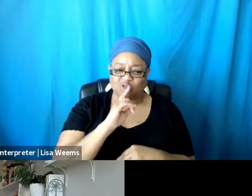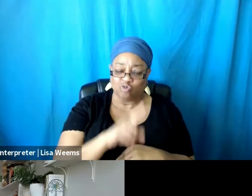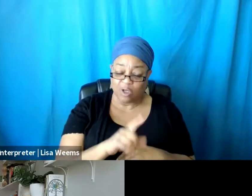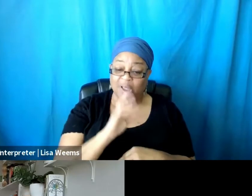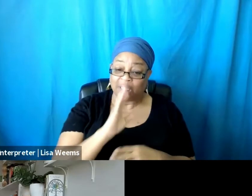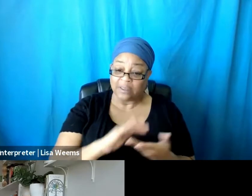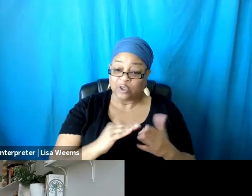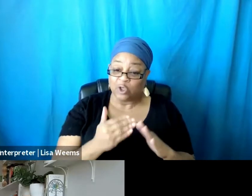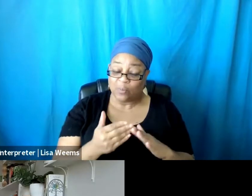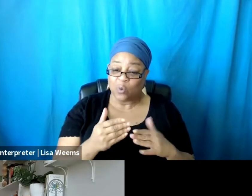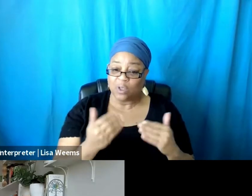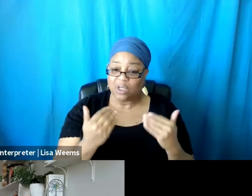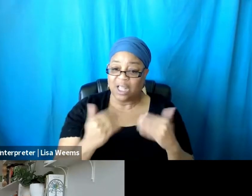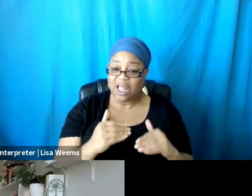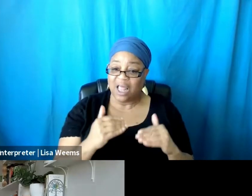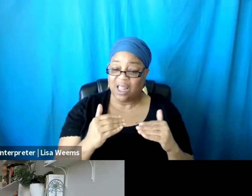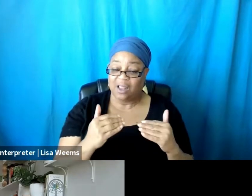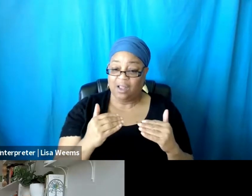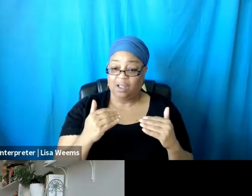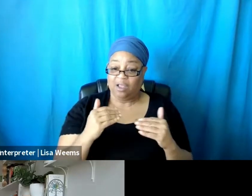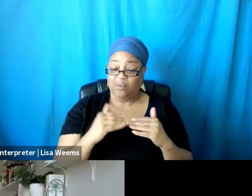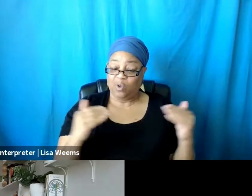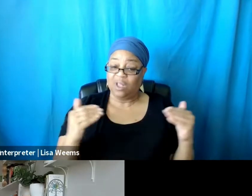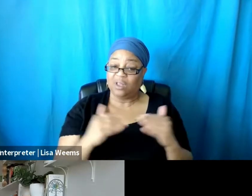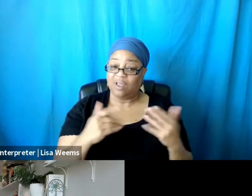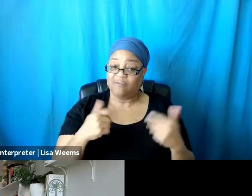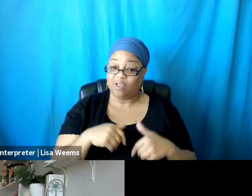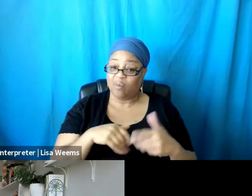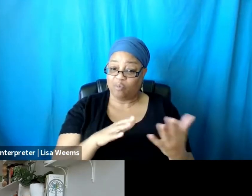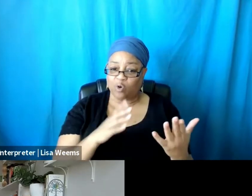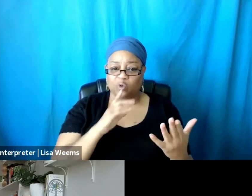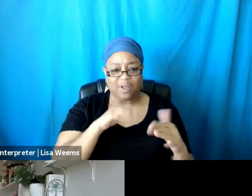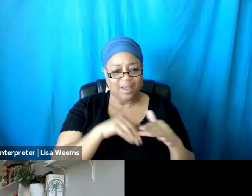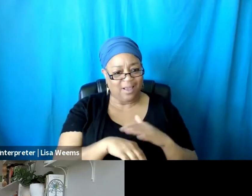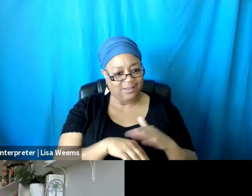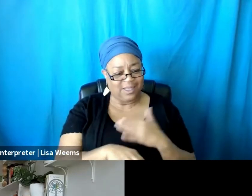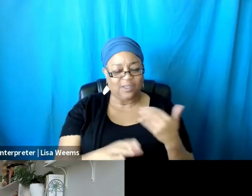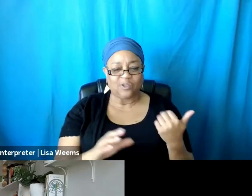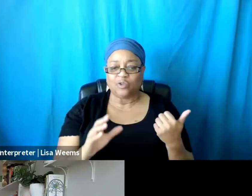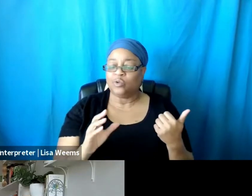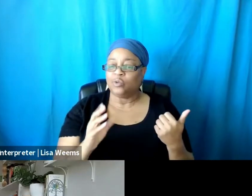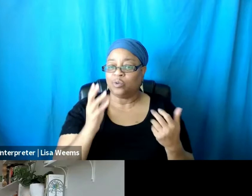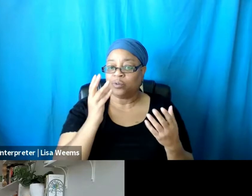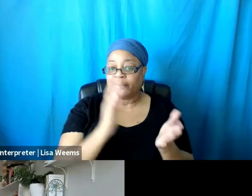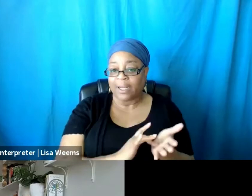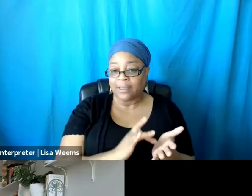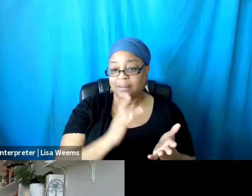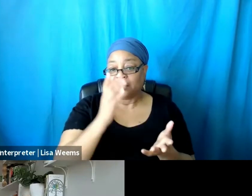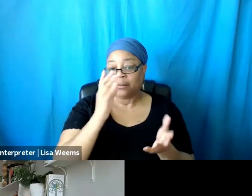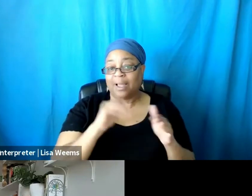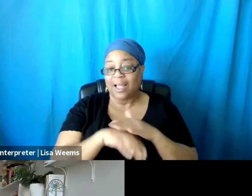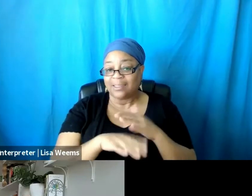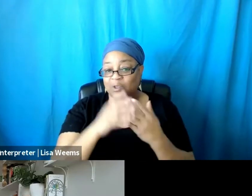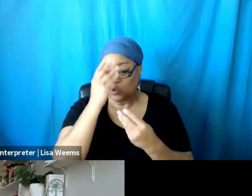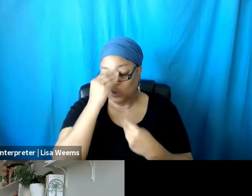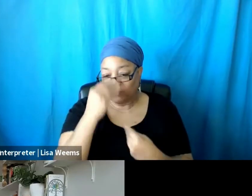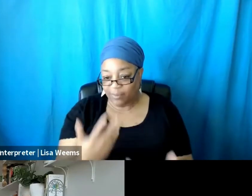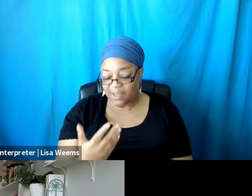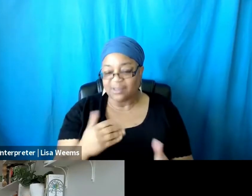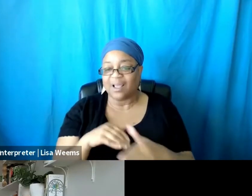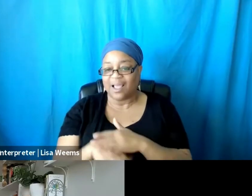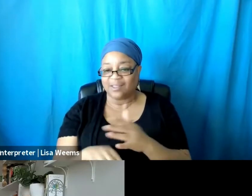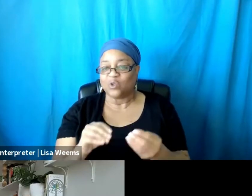approach to testing, to access to monoclonal antibodies, to access to good information, but also the challenges of vaccination